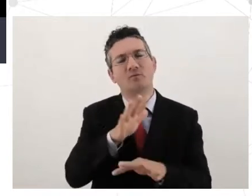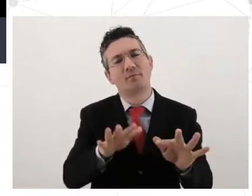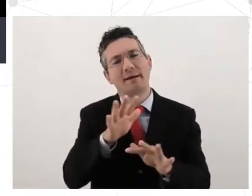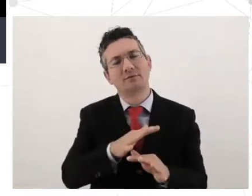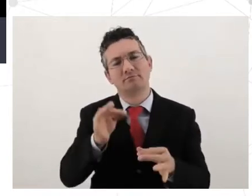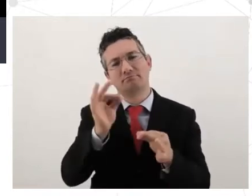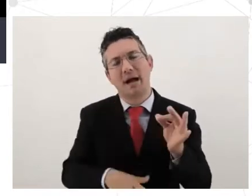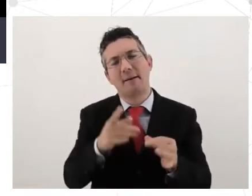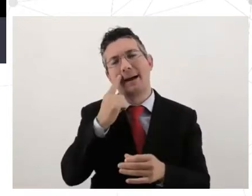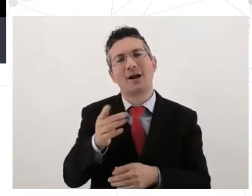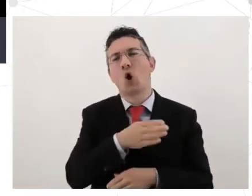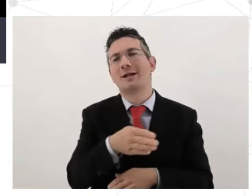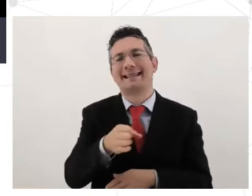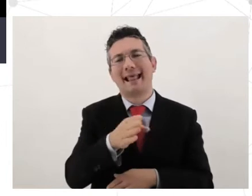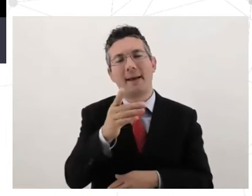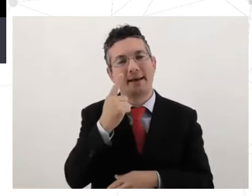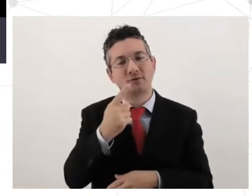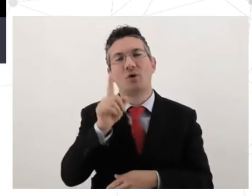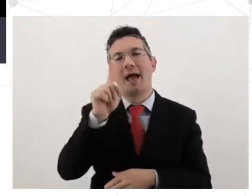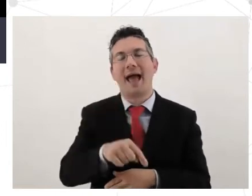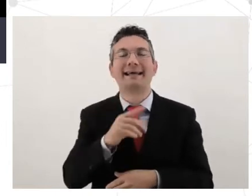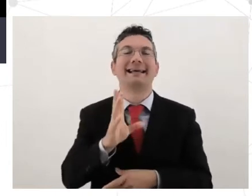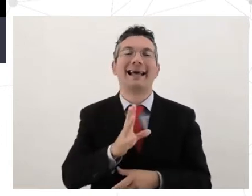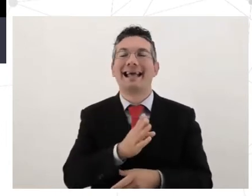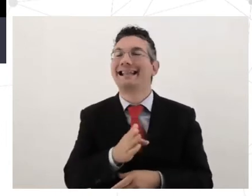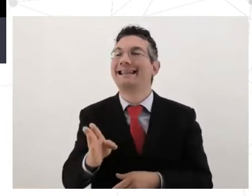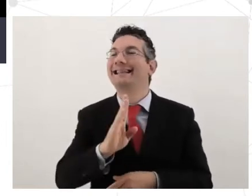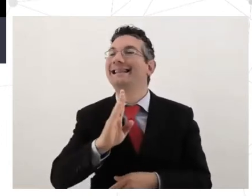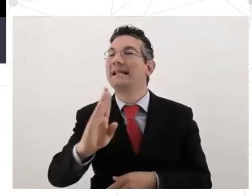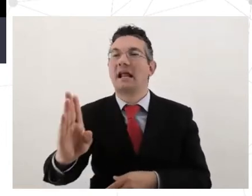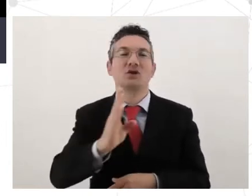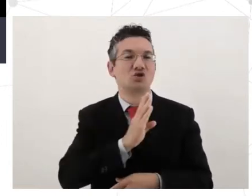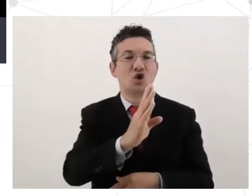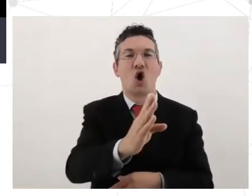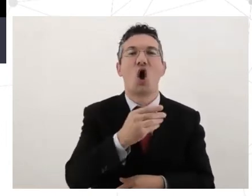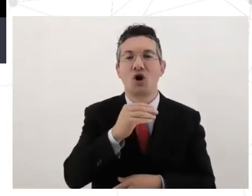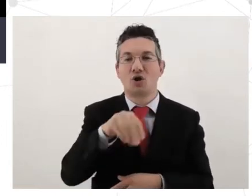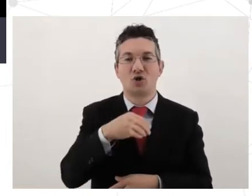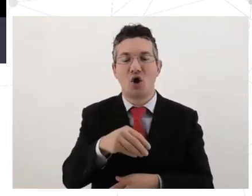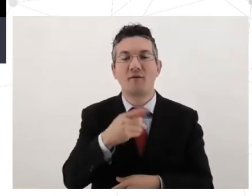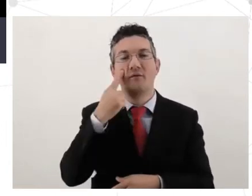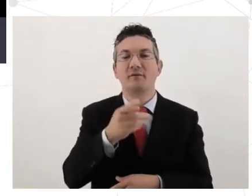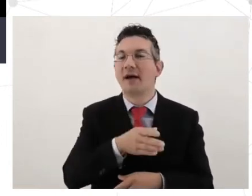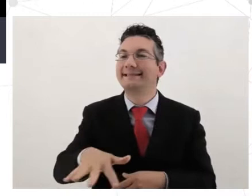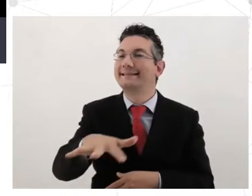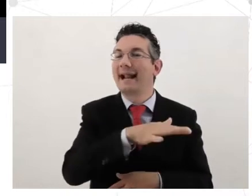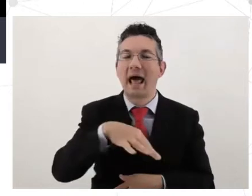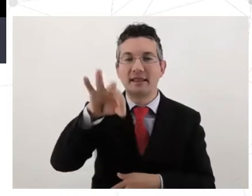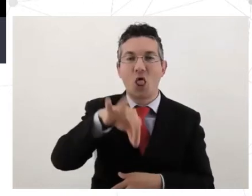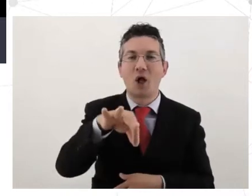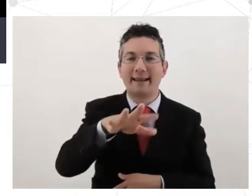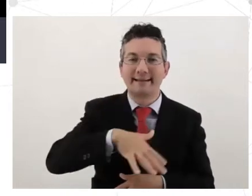first place I will go to get people familiar with interacting with Soundscape. So once you have the